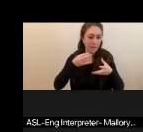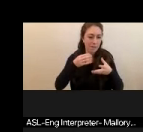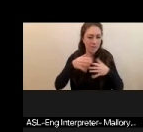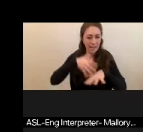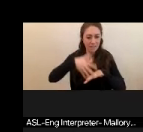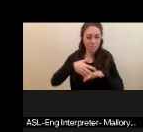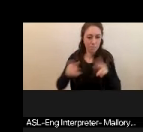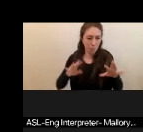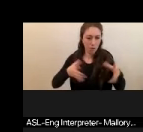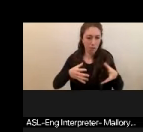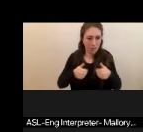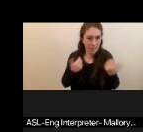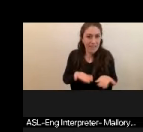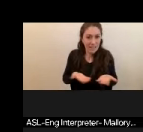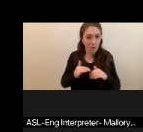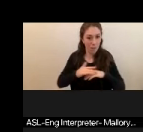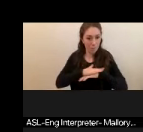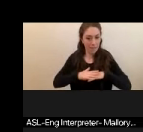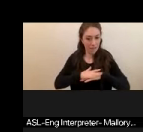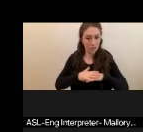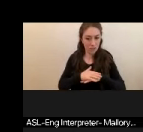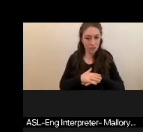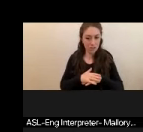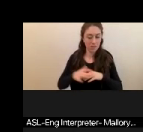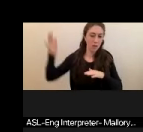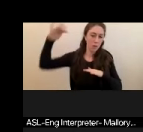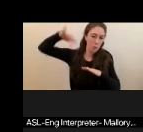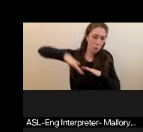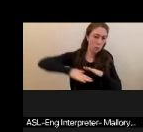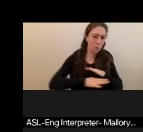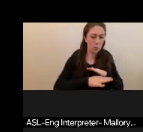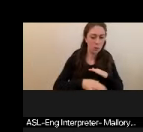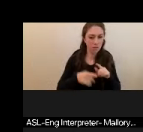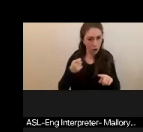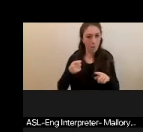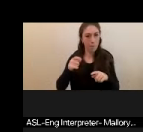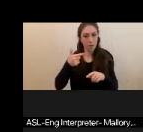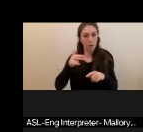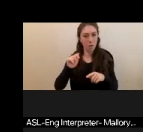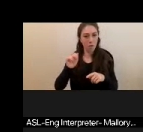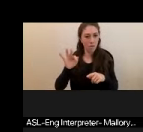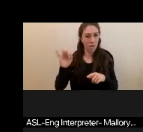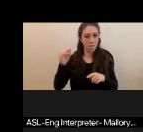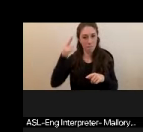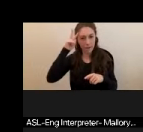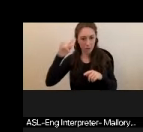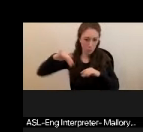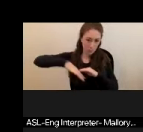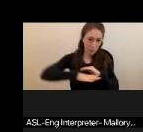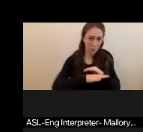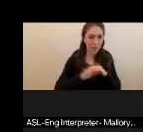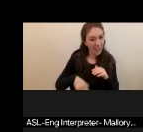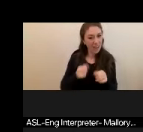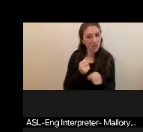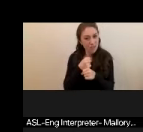where the mouth of the Rio Grande River, where it empties into the Gulf of Mexico, that's where their creation story begins. So a lot of this land is